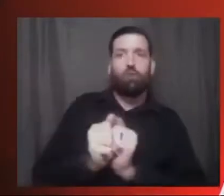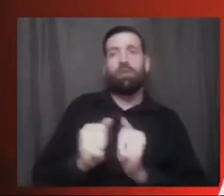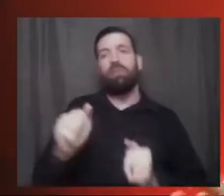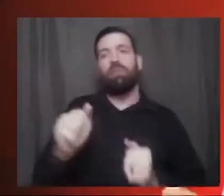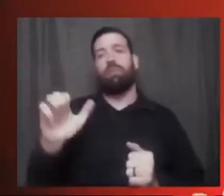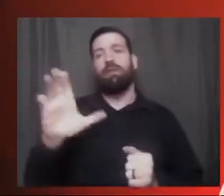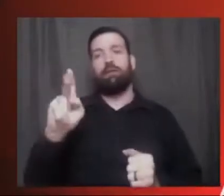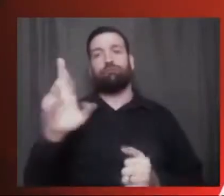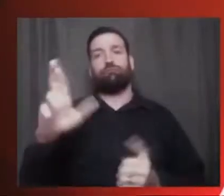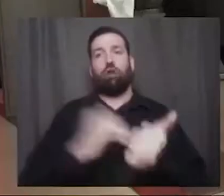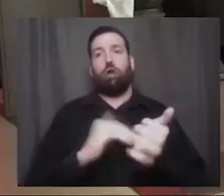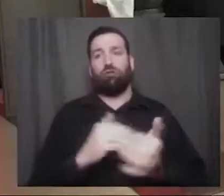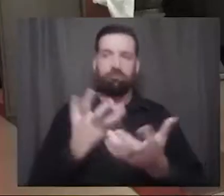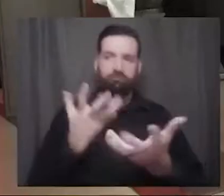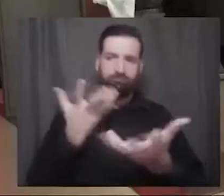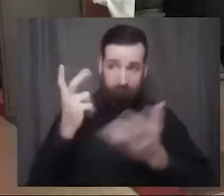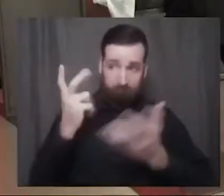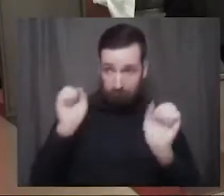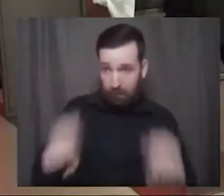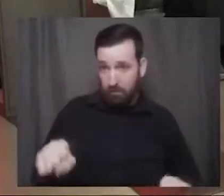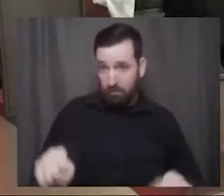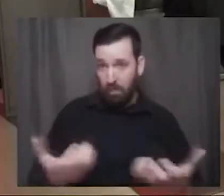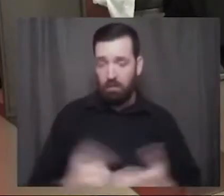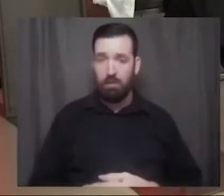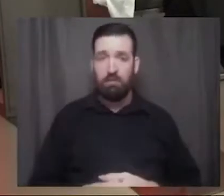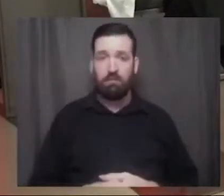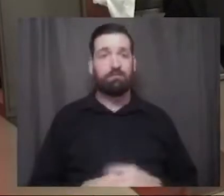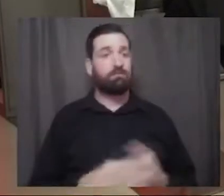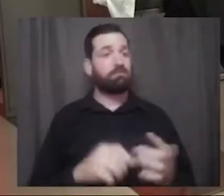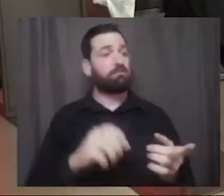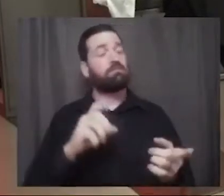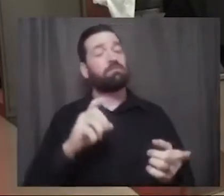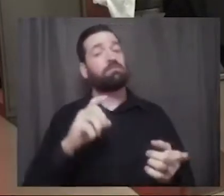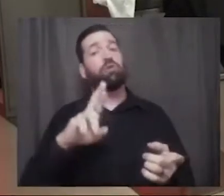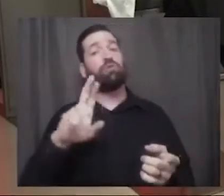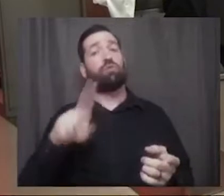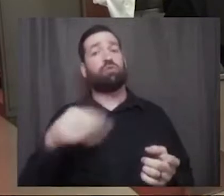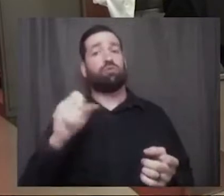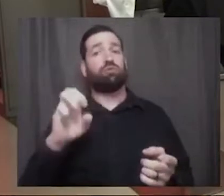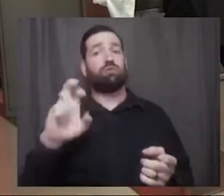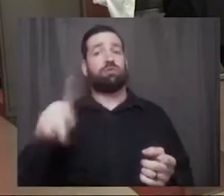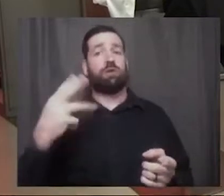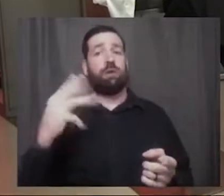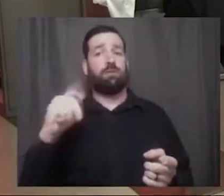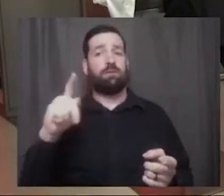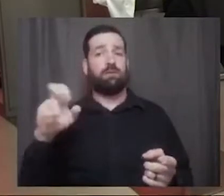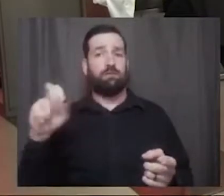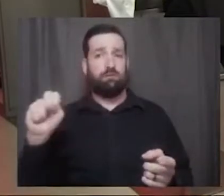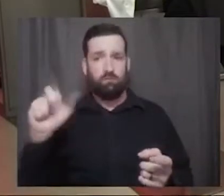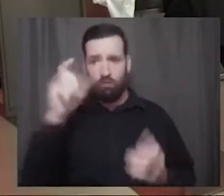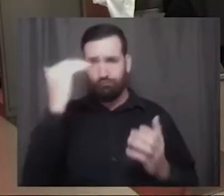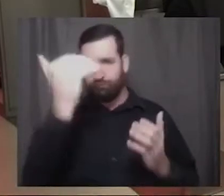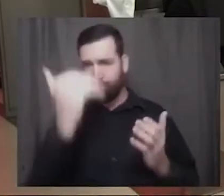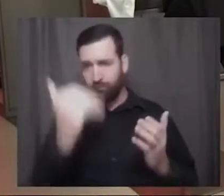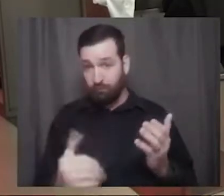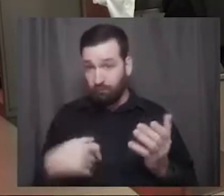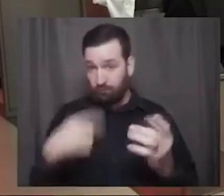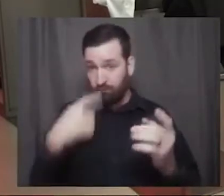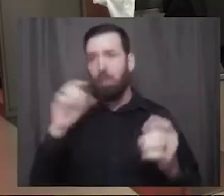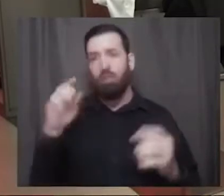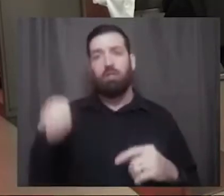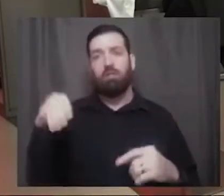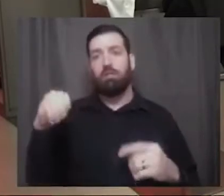that's a possibility for the patients. And Dr. Hoos-Thompson, you're nodding your head yes as we go through that list. Did you have anything that stuck out